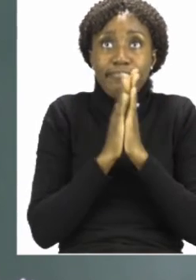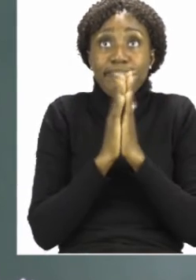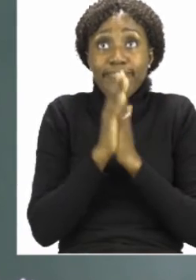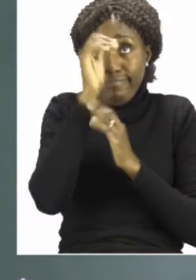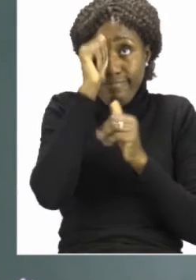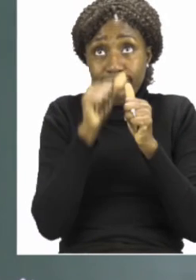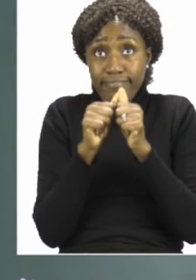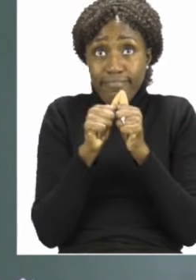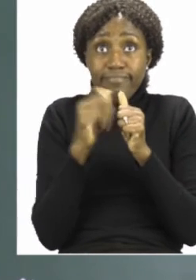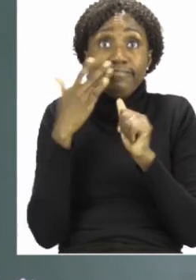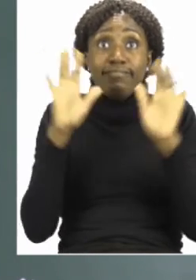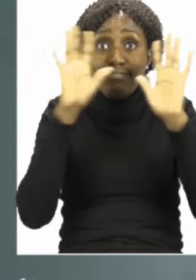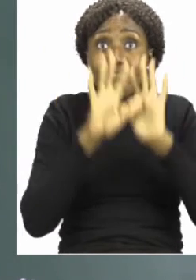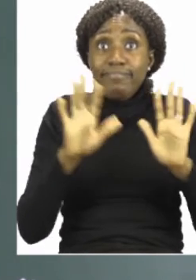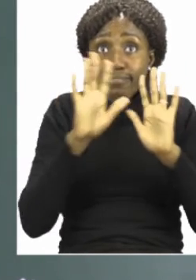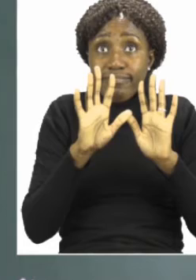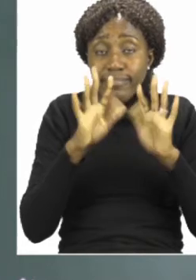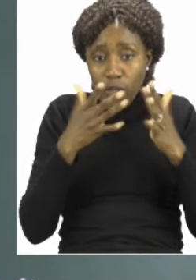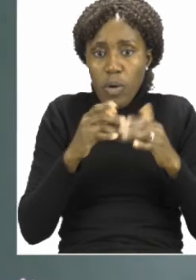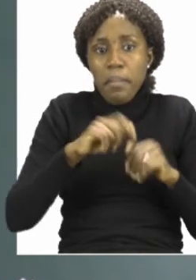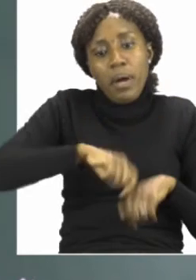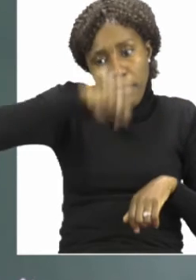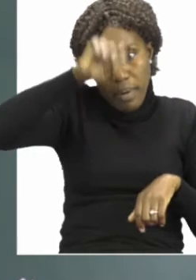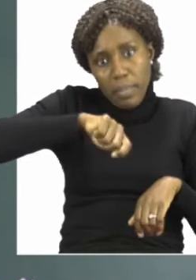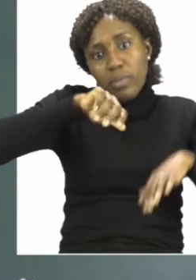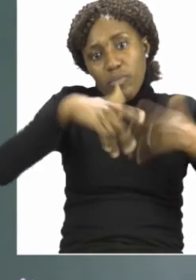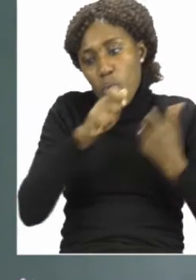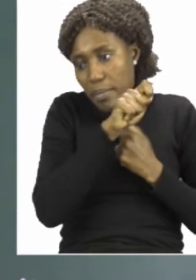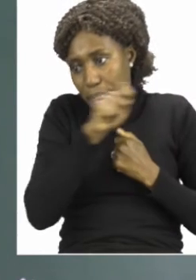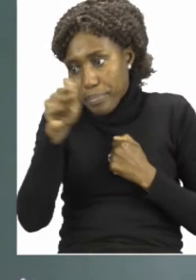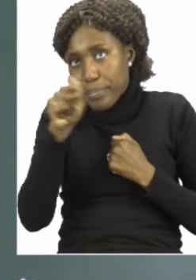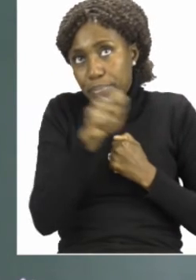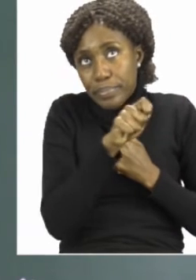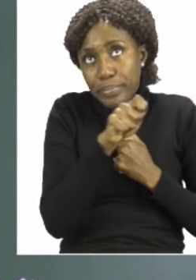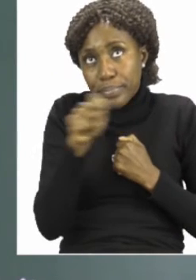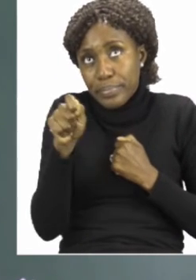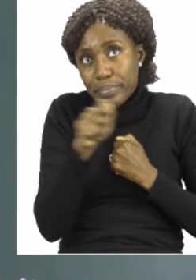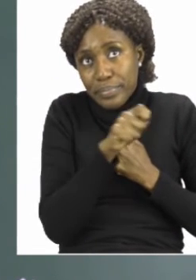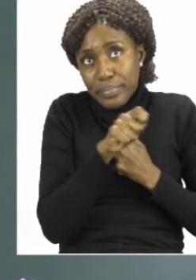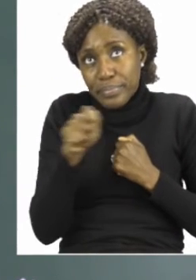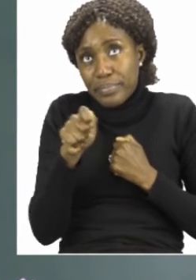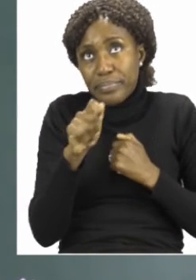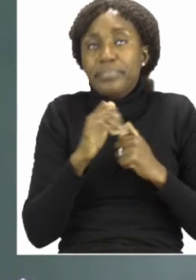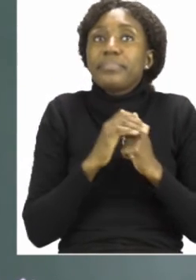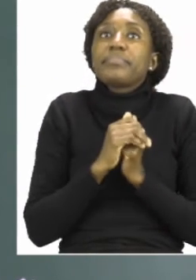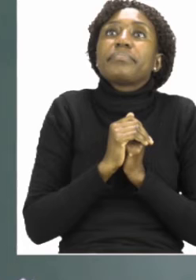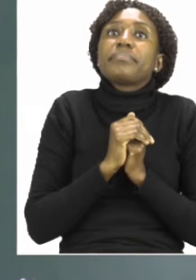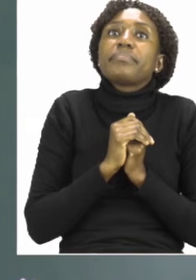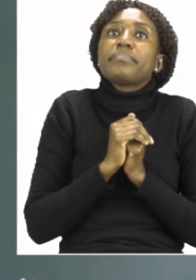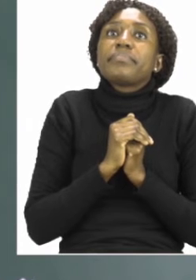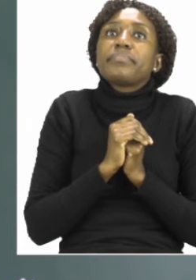girls, when we are coloring, it's either we are going up and down, moving inside to the other side,